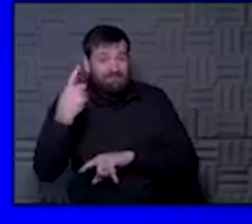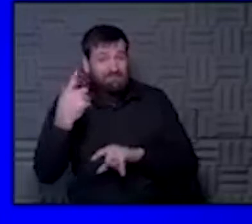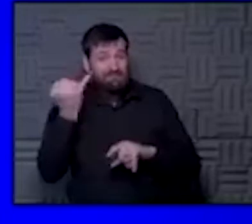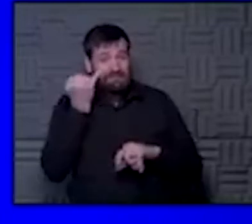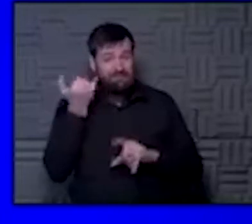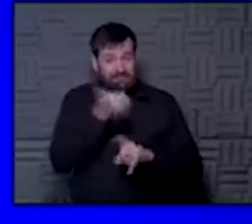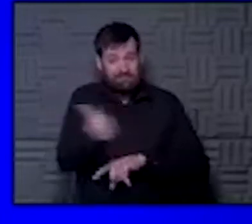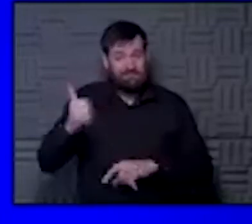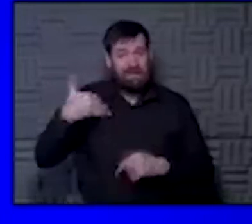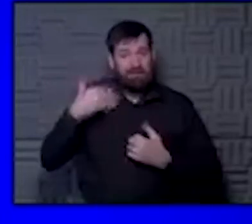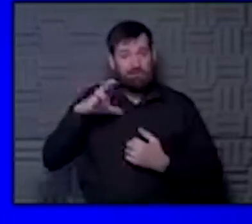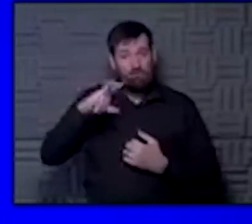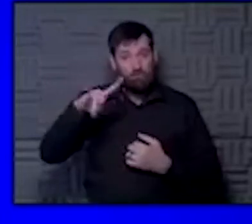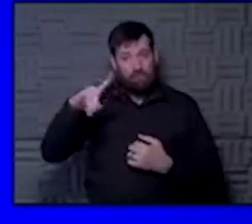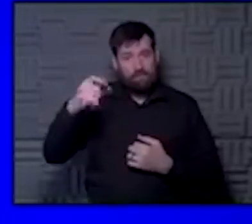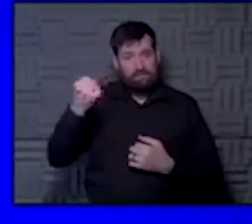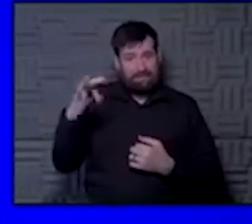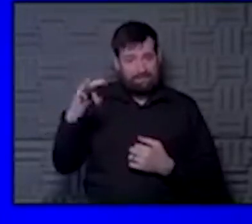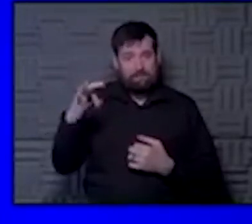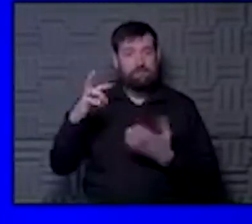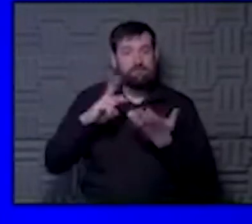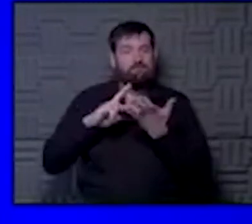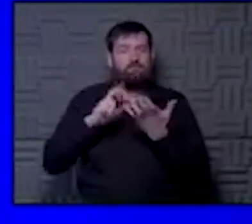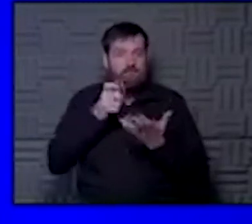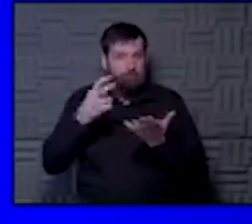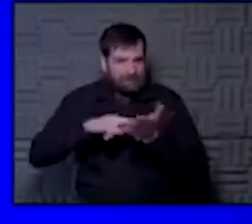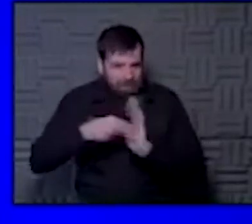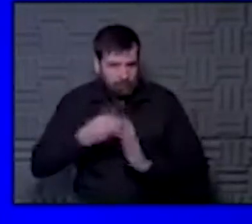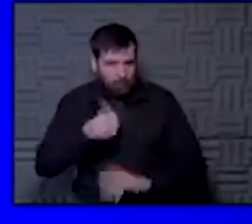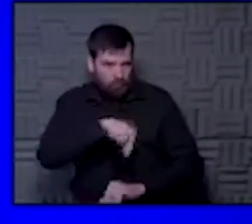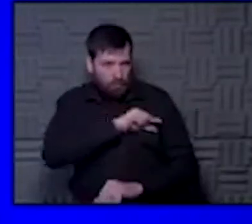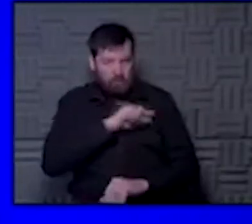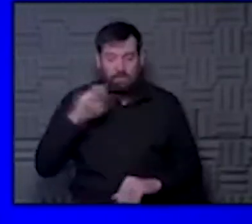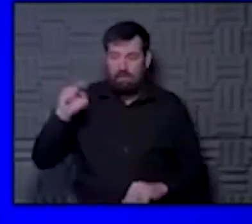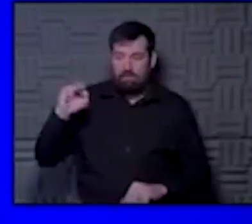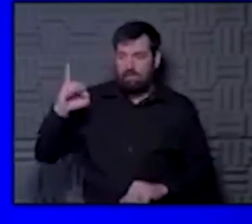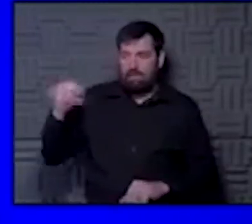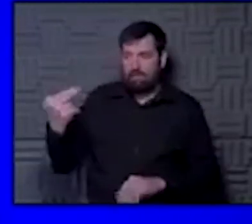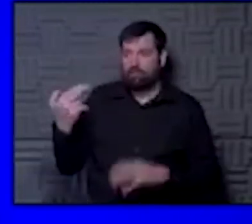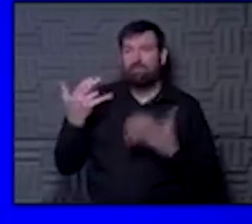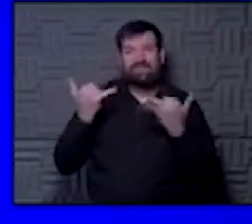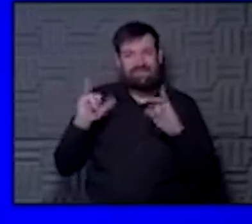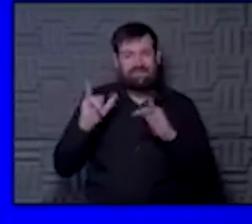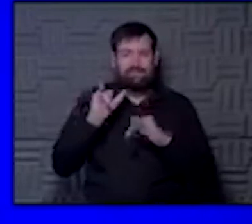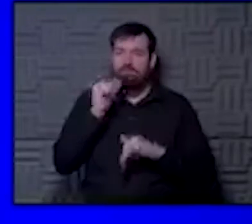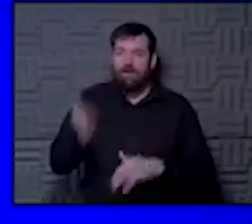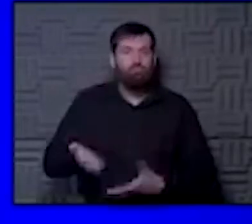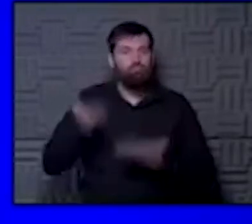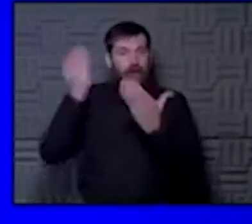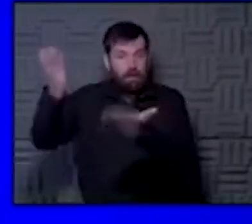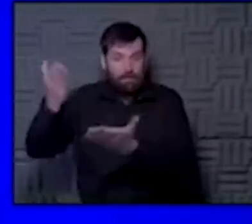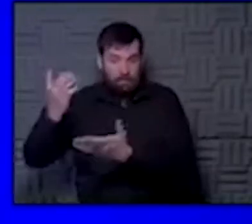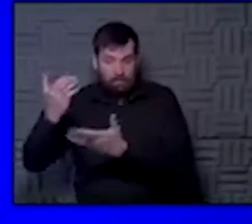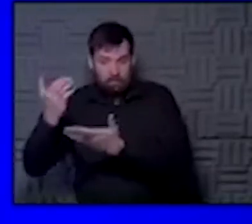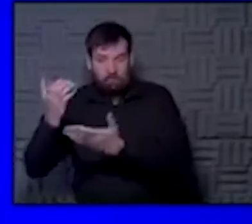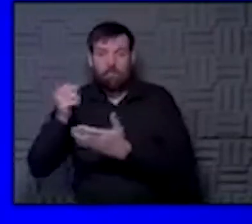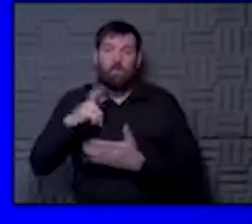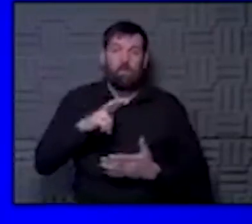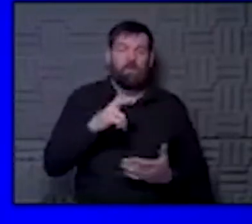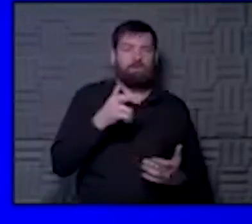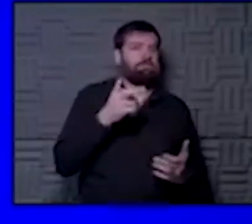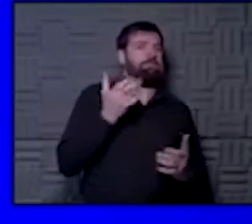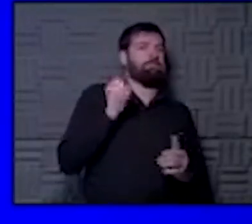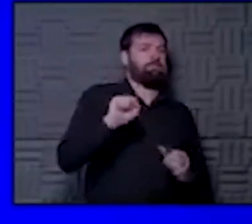criteria. We should understand that the NIH guidelines for treatment still do not recommend for or against this medication because of